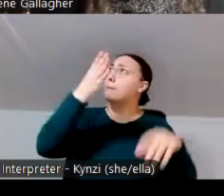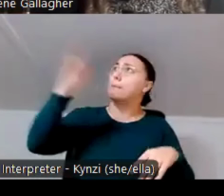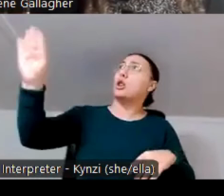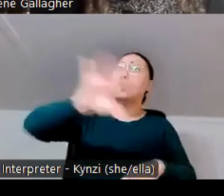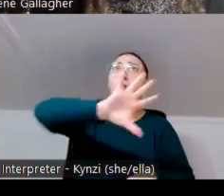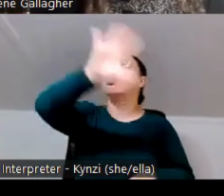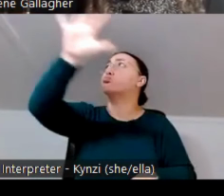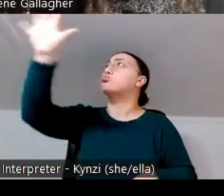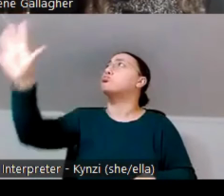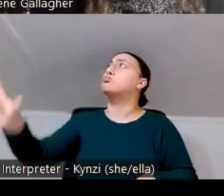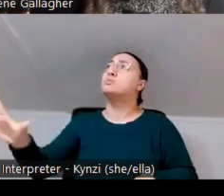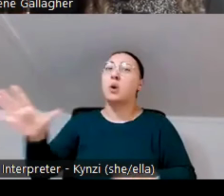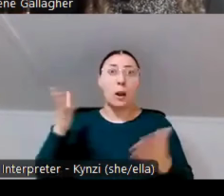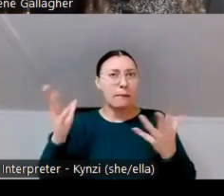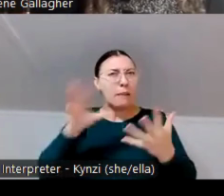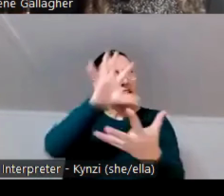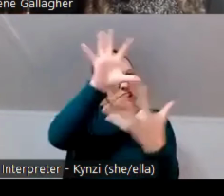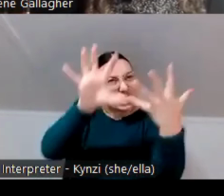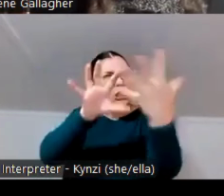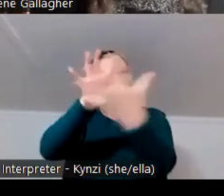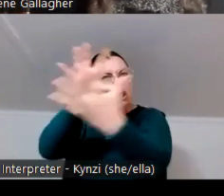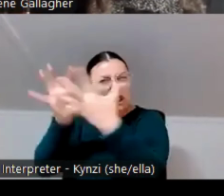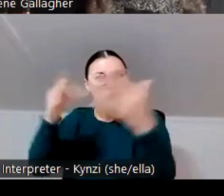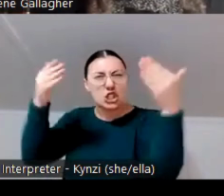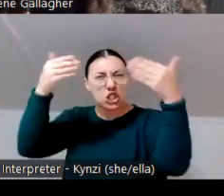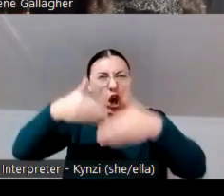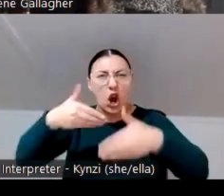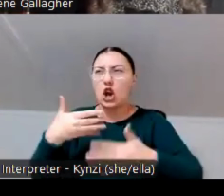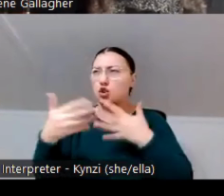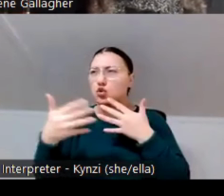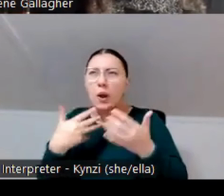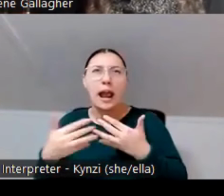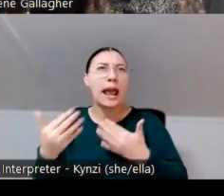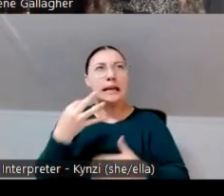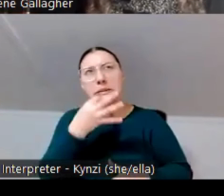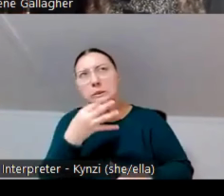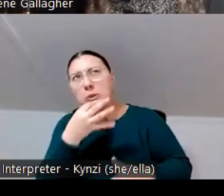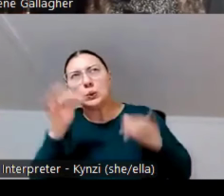a dark sky and lots of clouds. Or you could have no clouds at all.